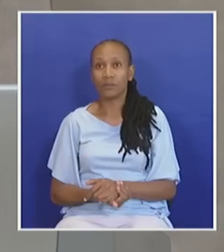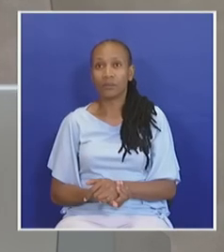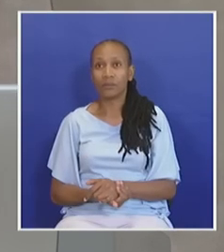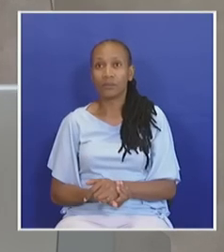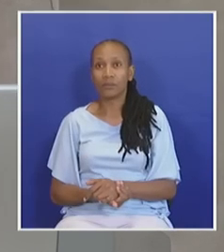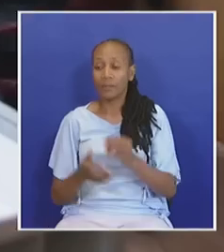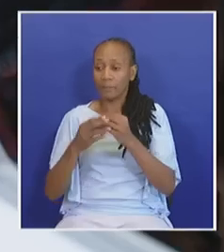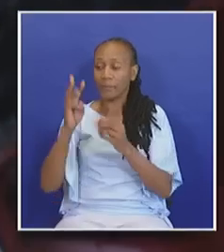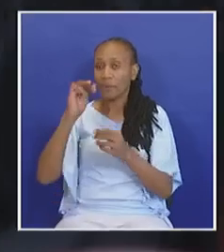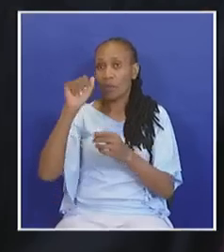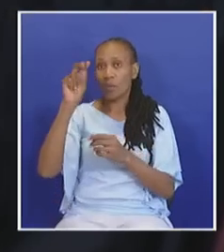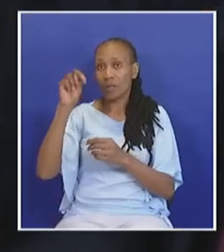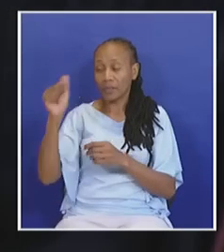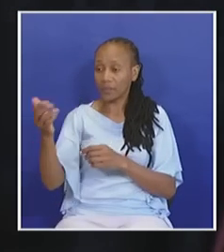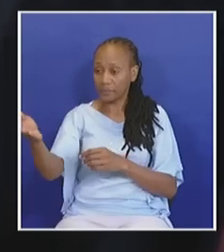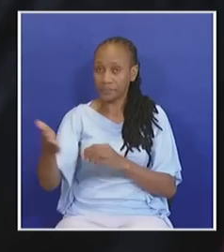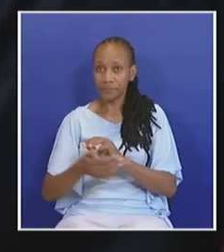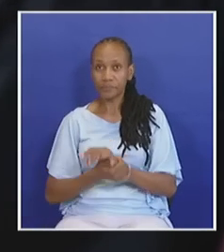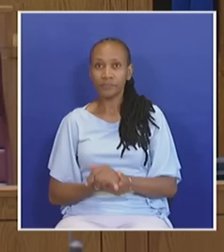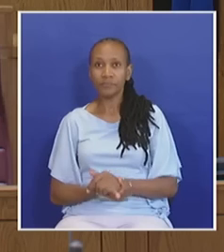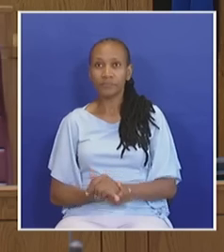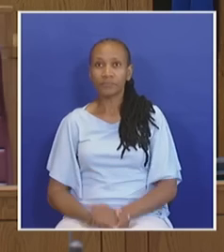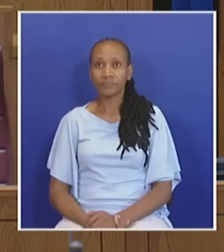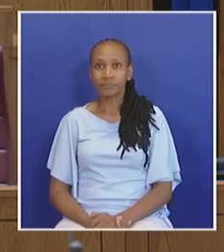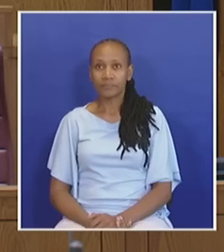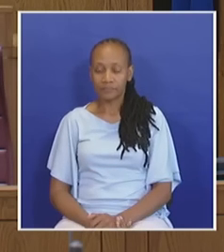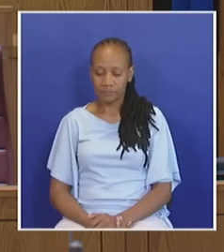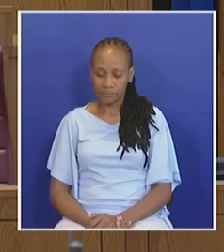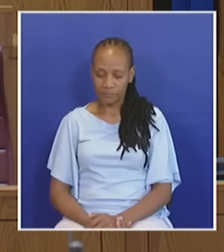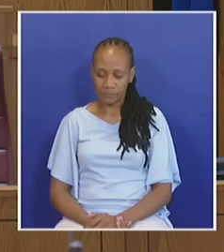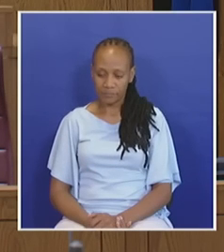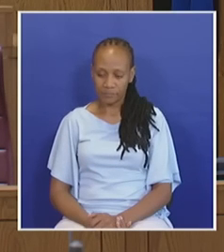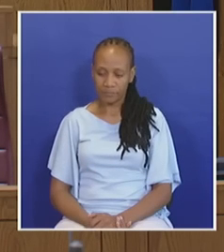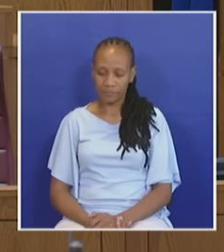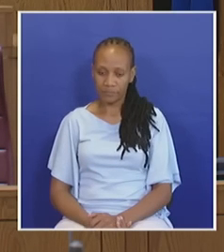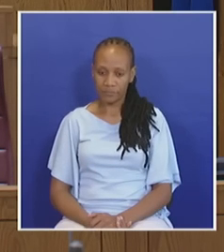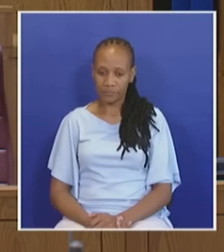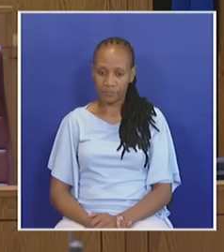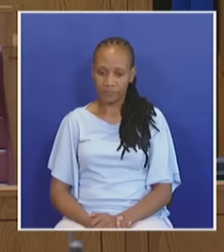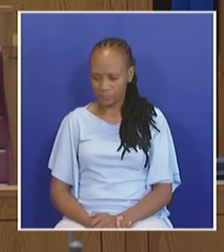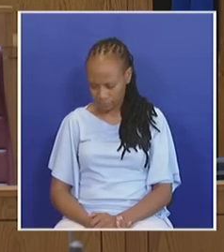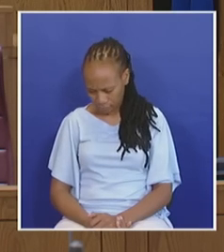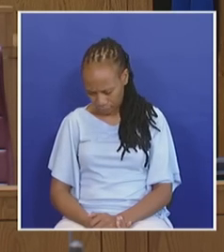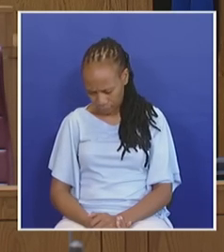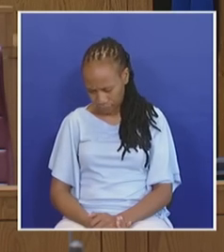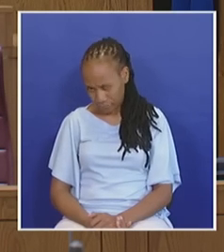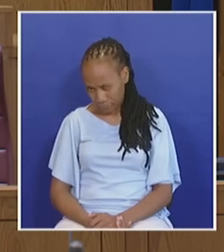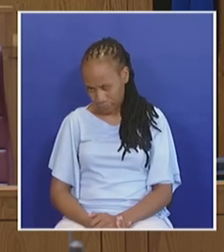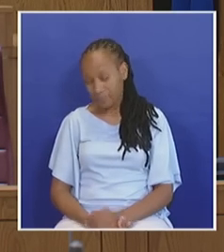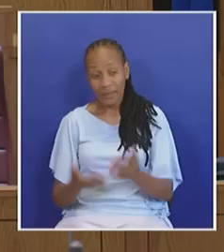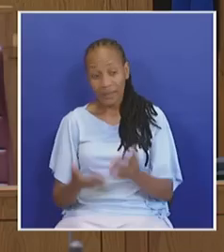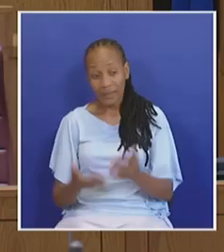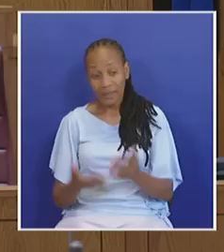Honorable Wana, you are on the floor. Thank you, Chairperson. Through you, can the Speaker take a